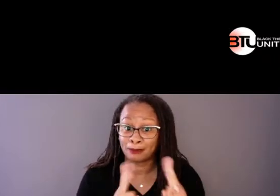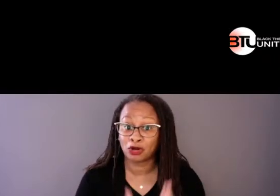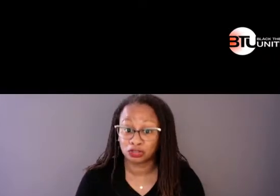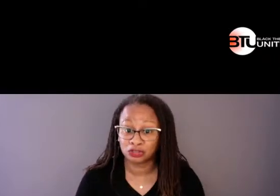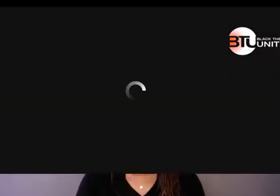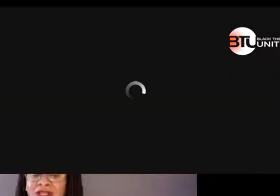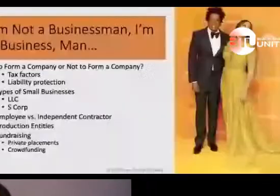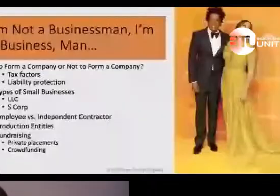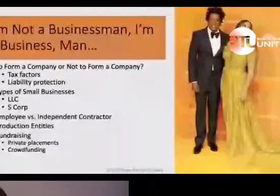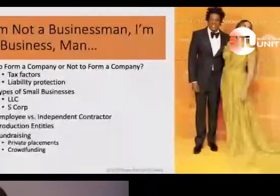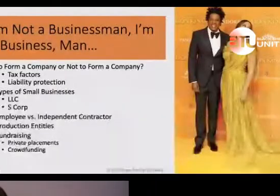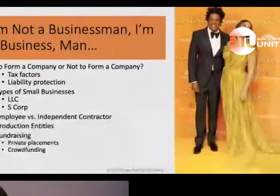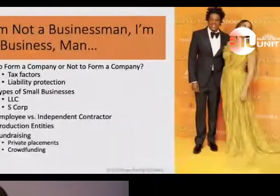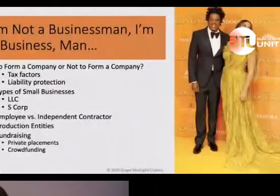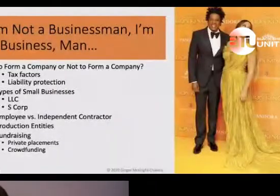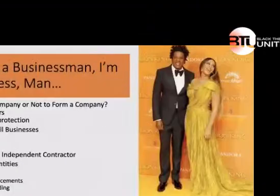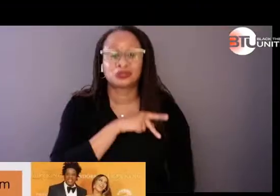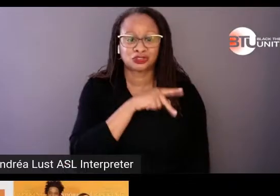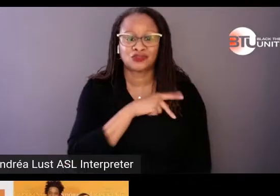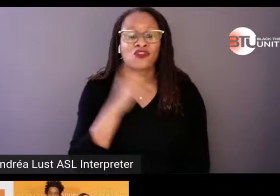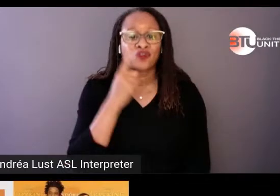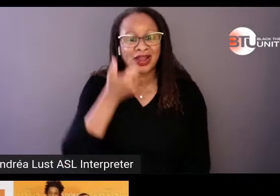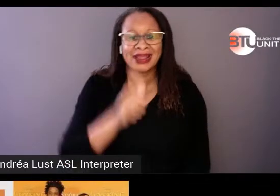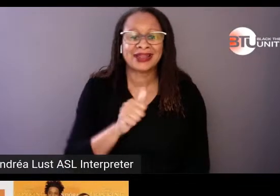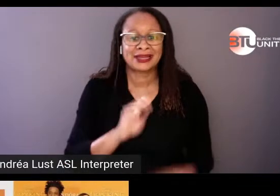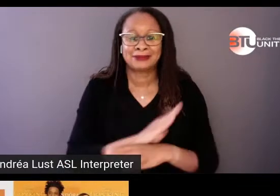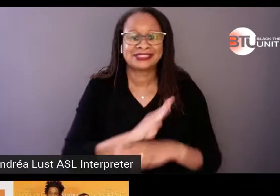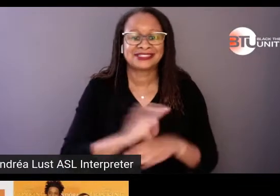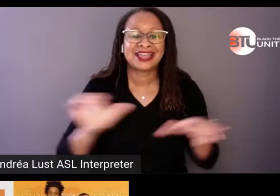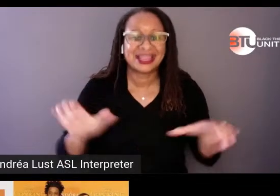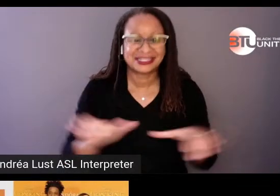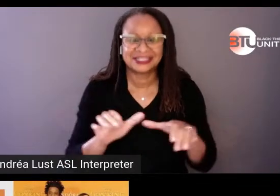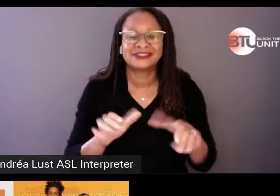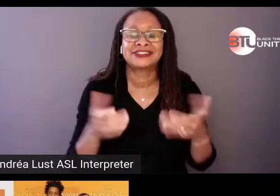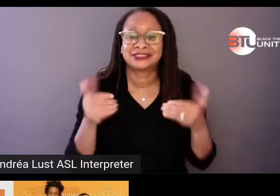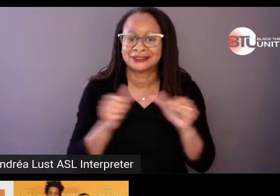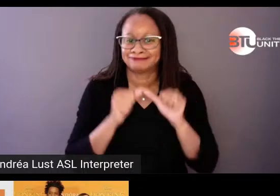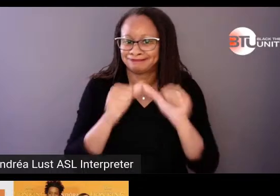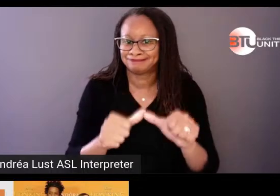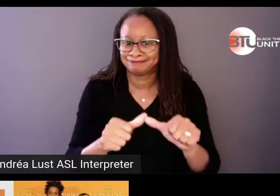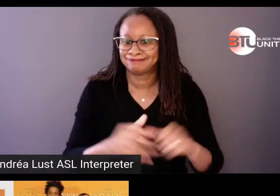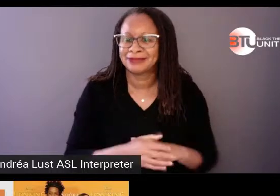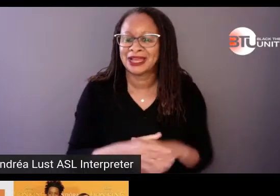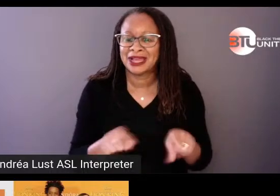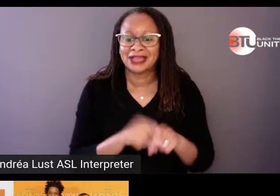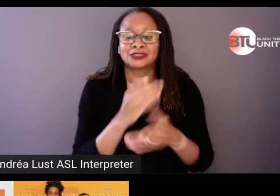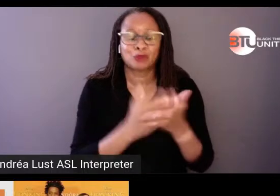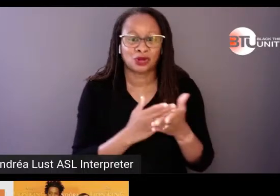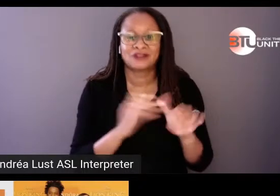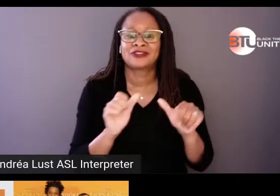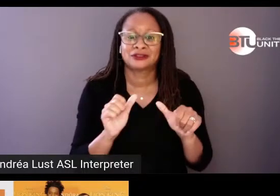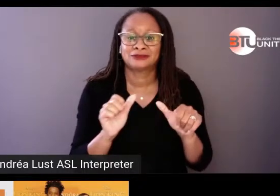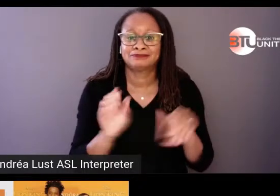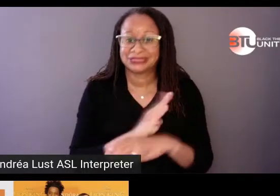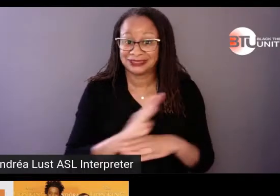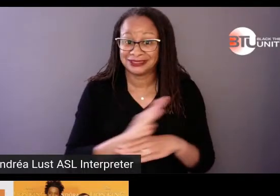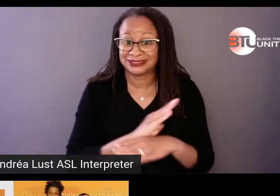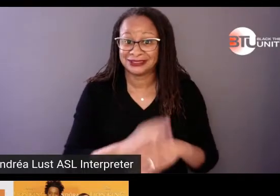liable personally for any of the business activities that you carry out as part of that business.